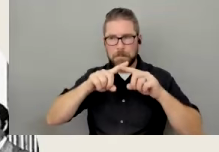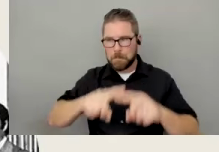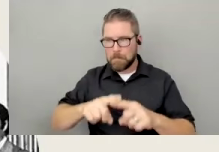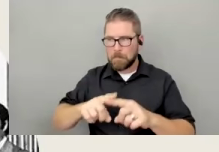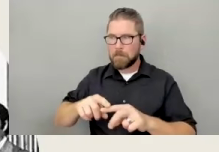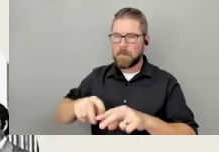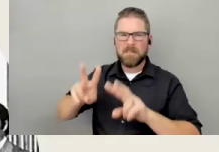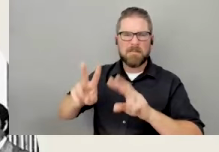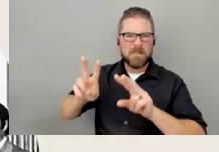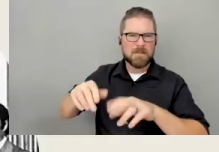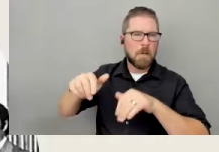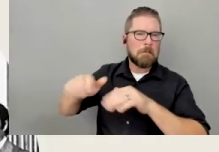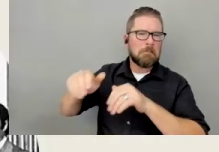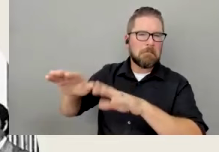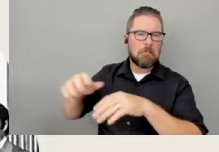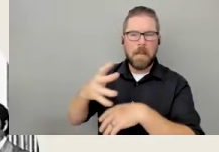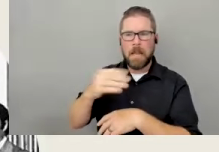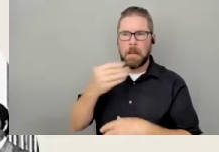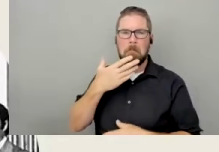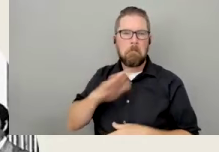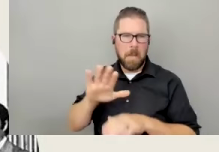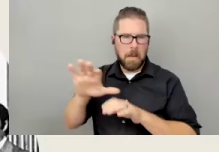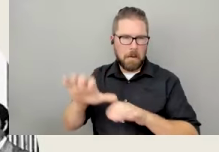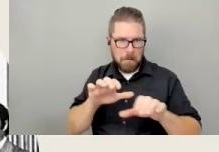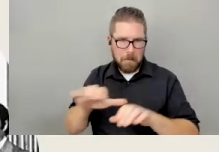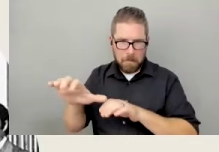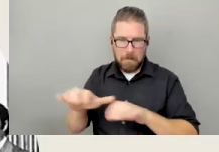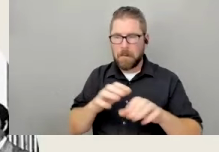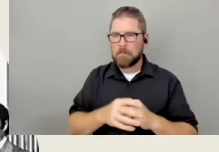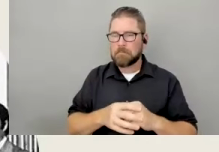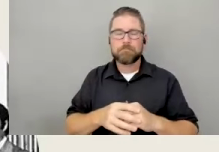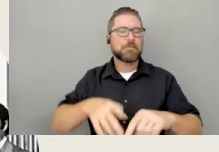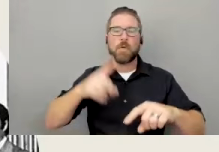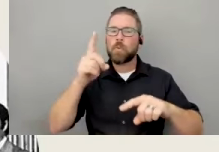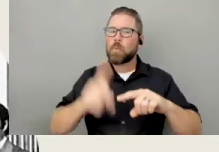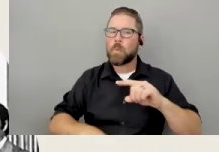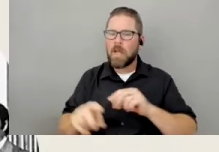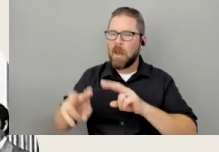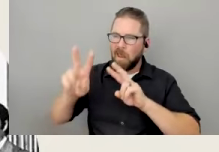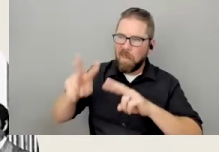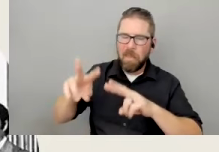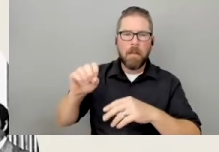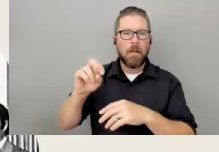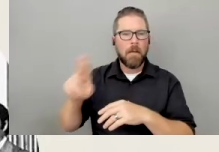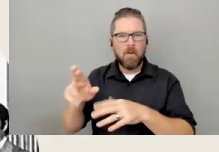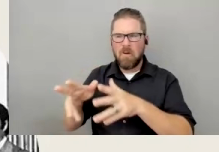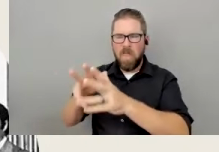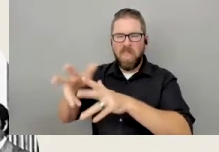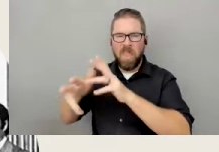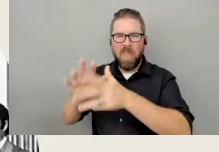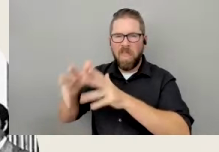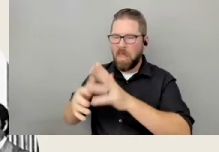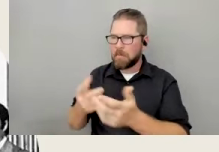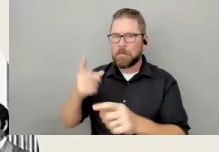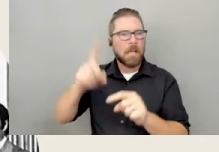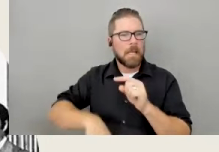Title IX protects people from unfair treatment based on sex or gender, including gender identity, sexual orientation, and pregnancy.